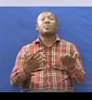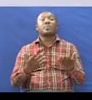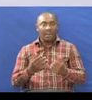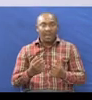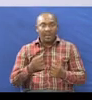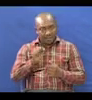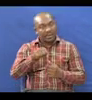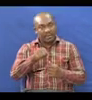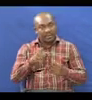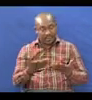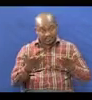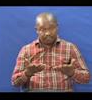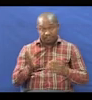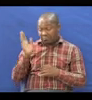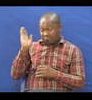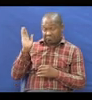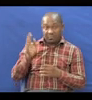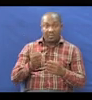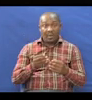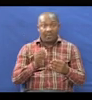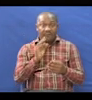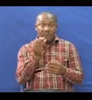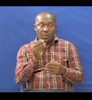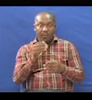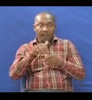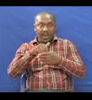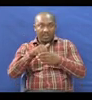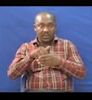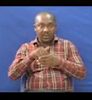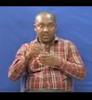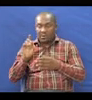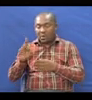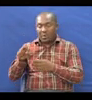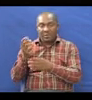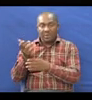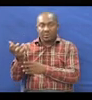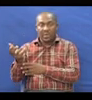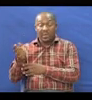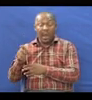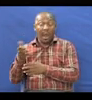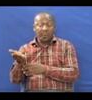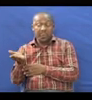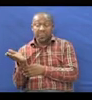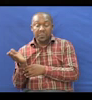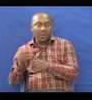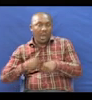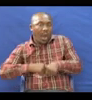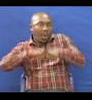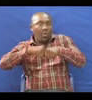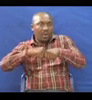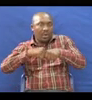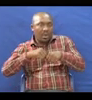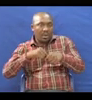Yes, let's proceed. Few members of the society were the owner of the resources, especially